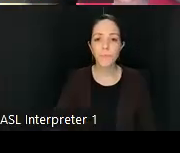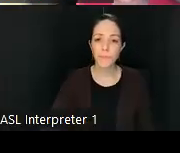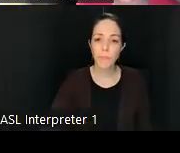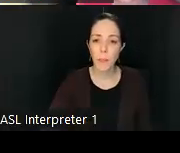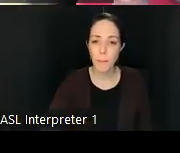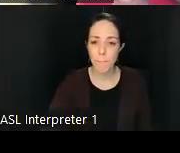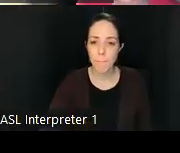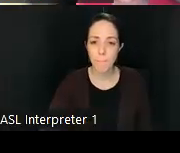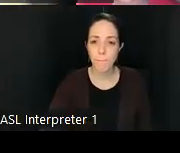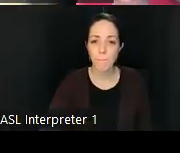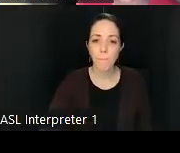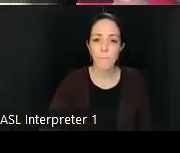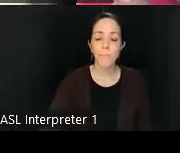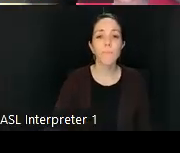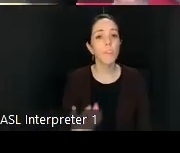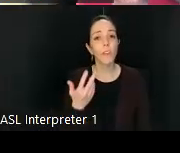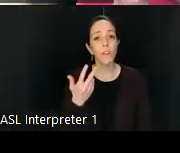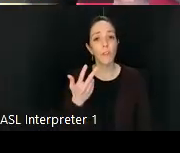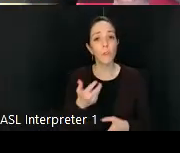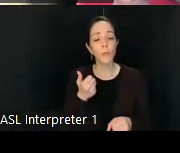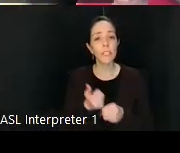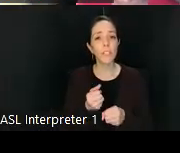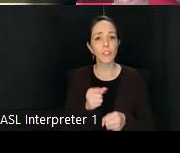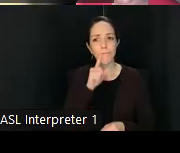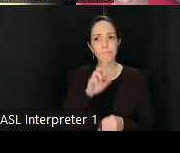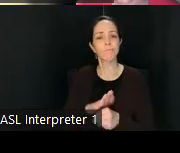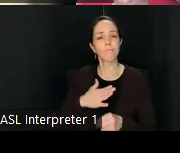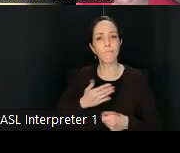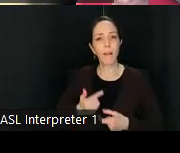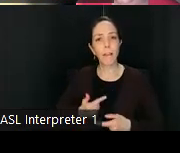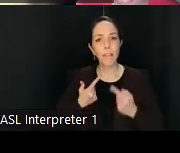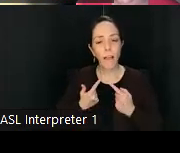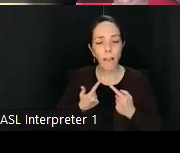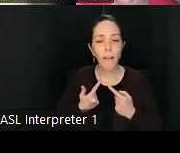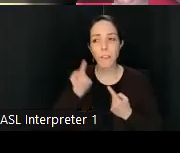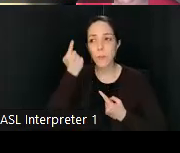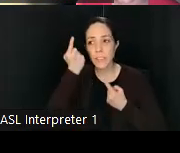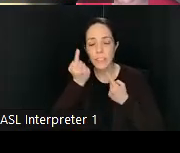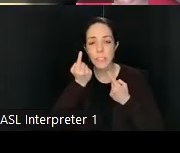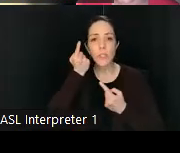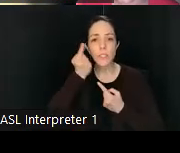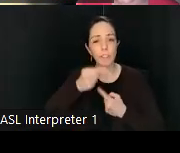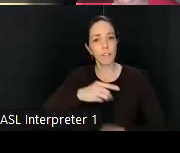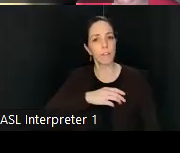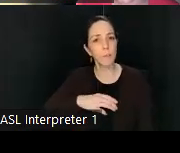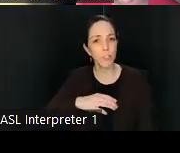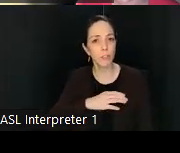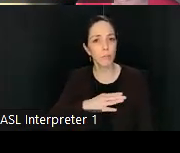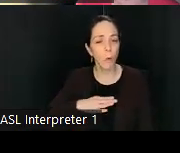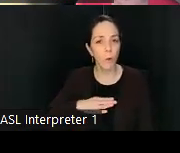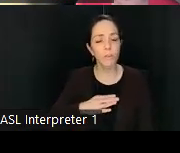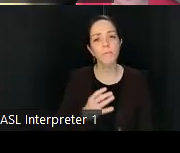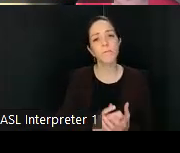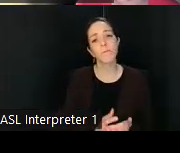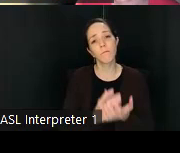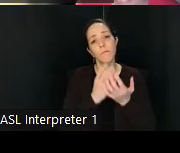my life, basing it on what I do for the commission or the board is a lot. People have